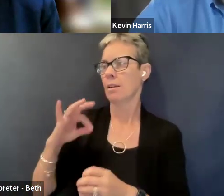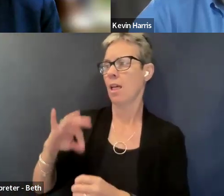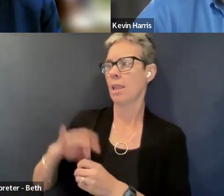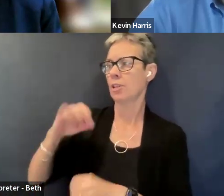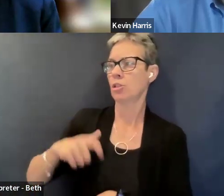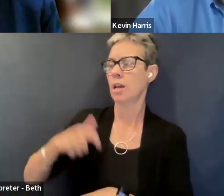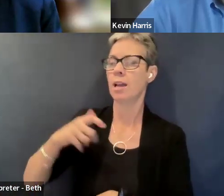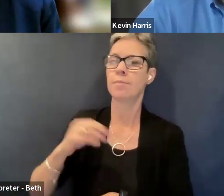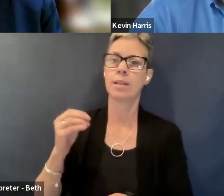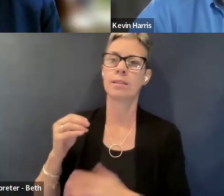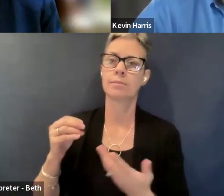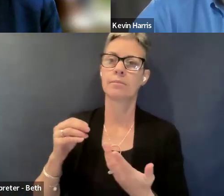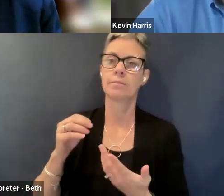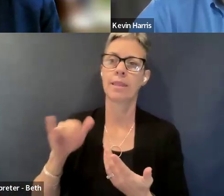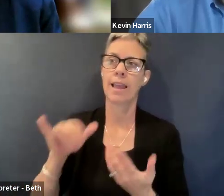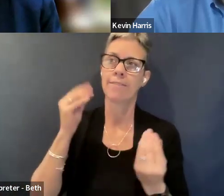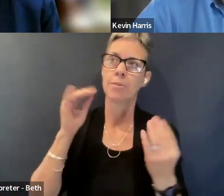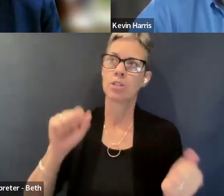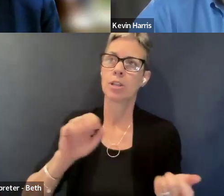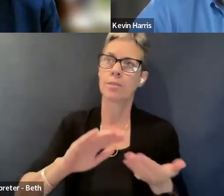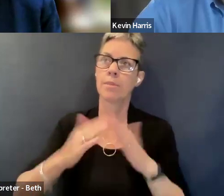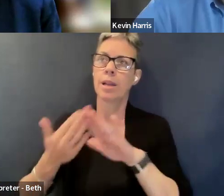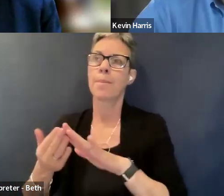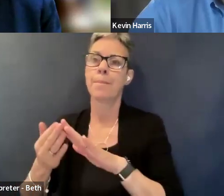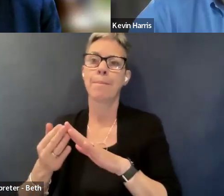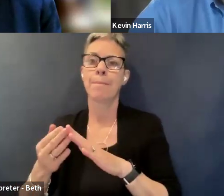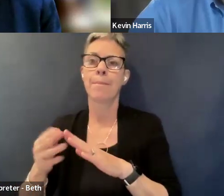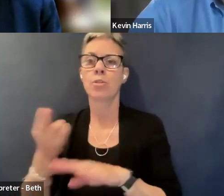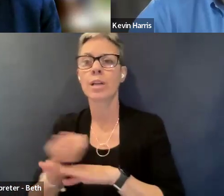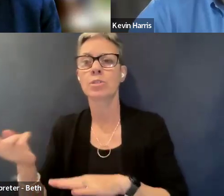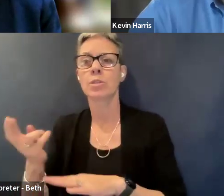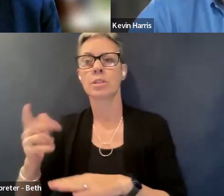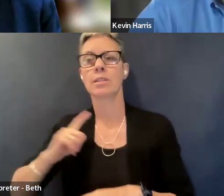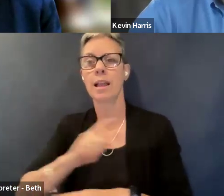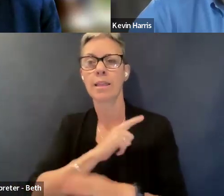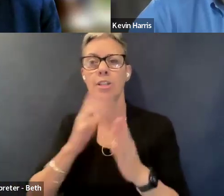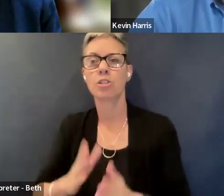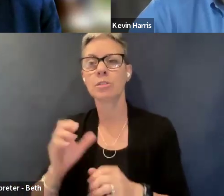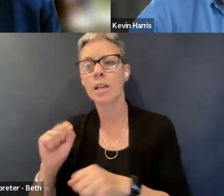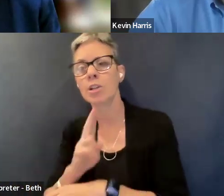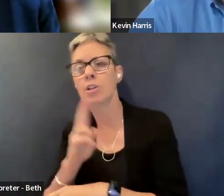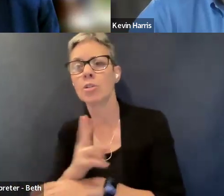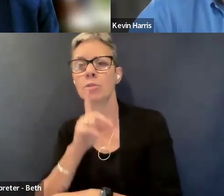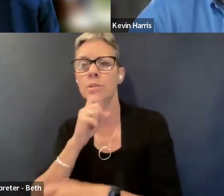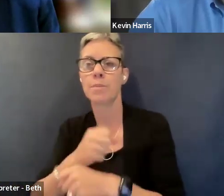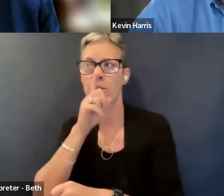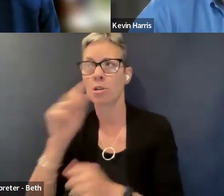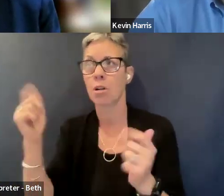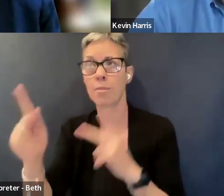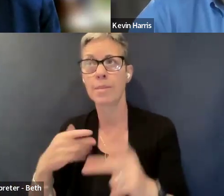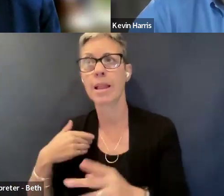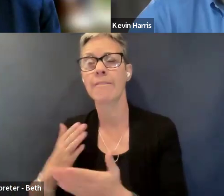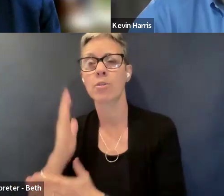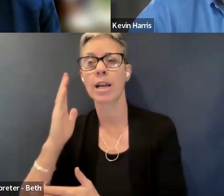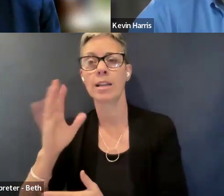that legislators can use to make sure that everybody has the right to vote and an